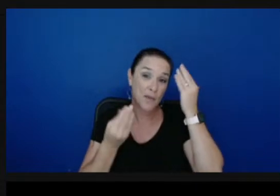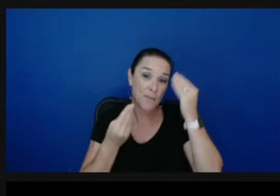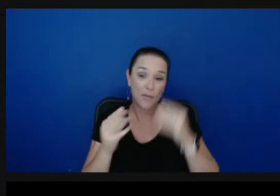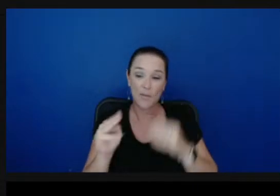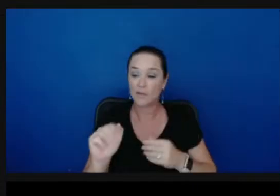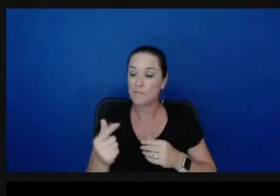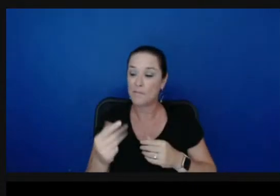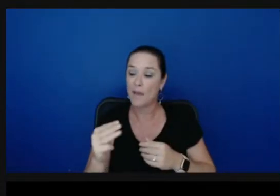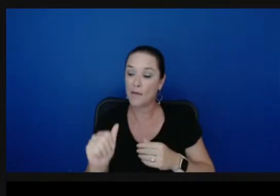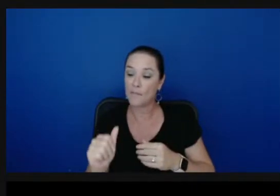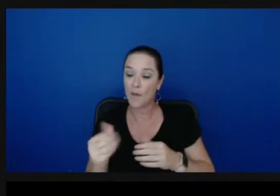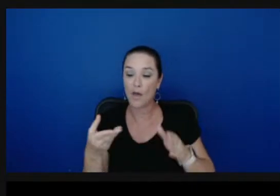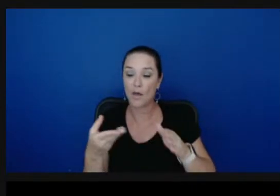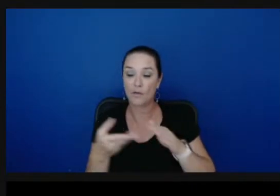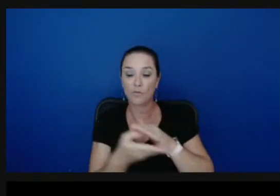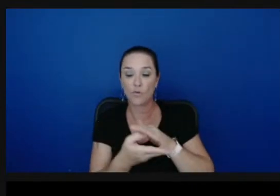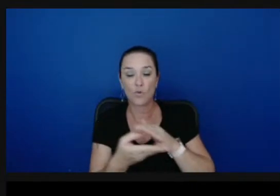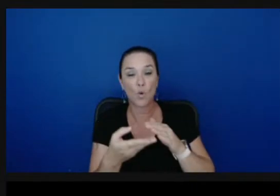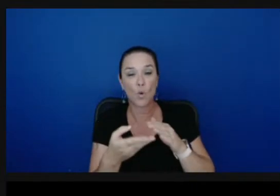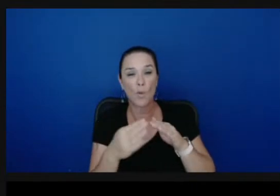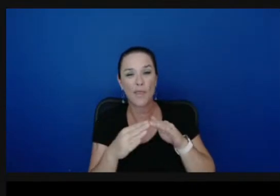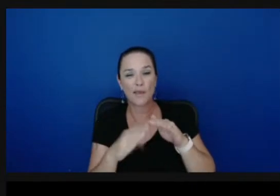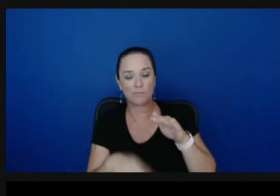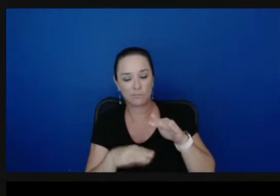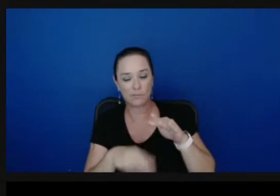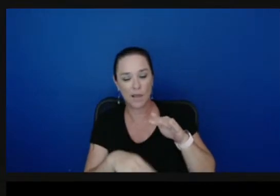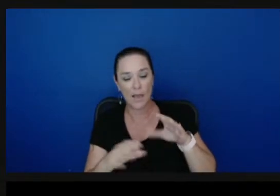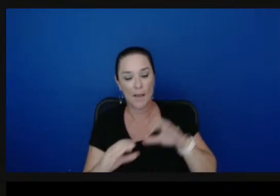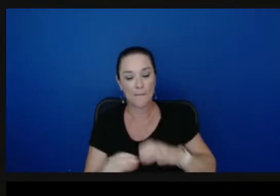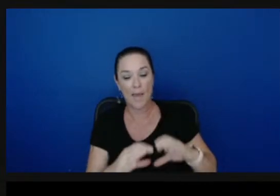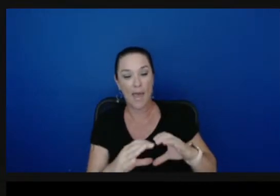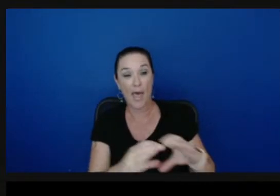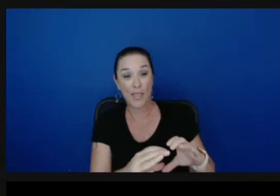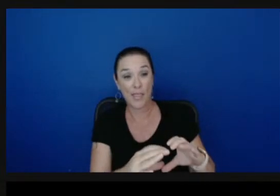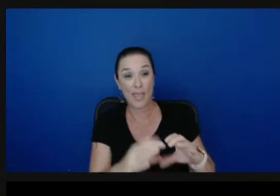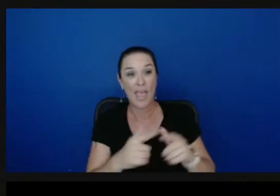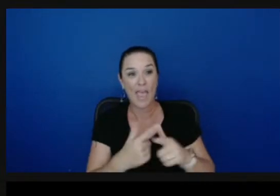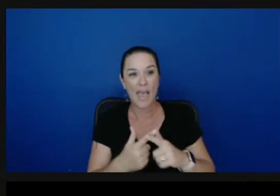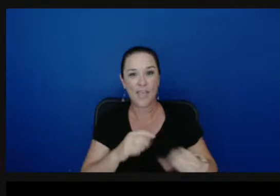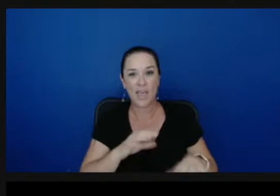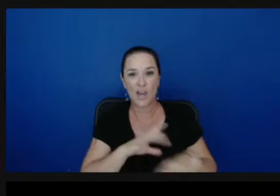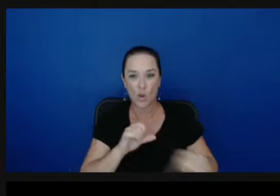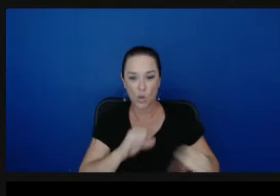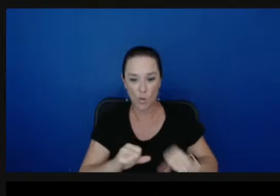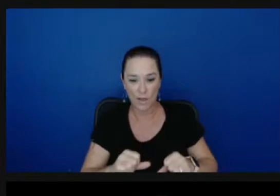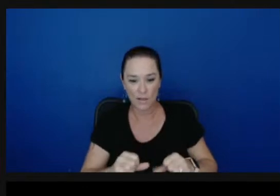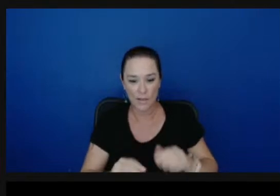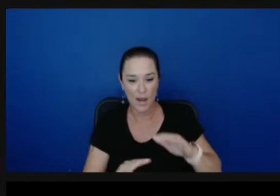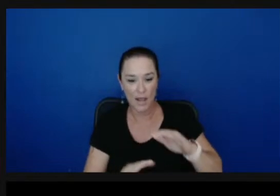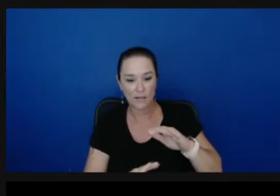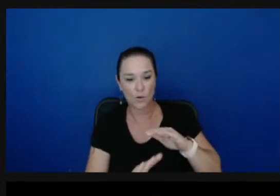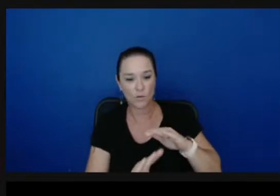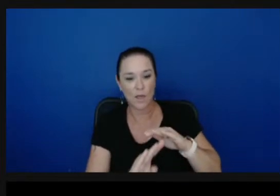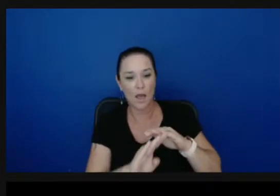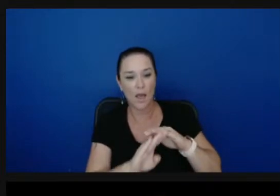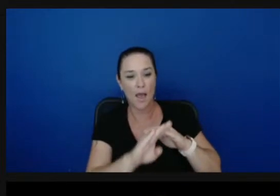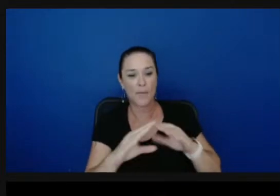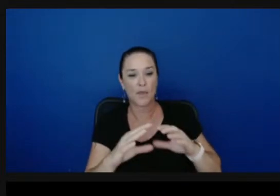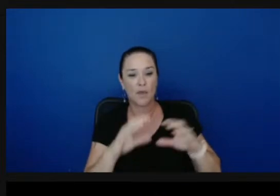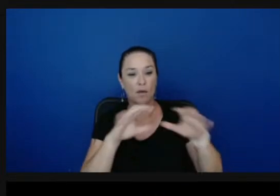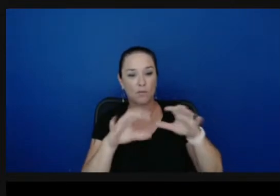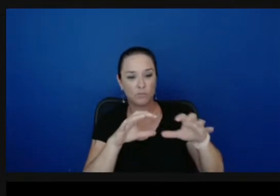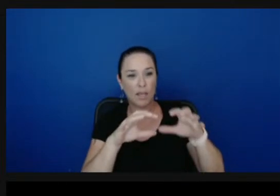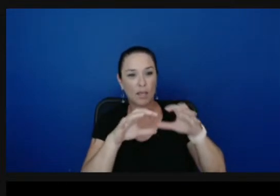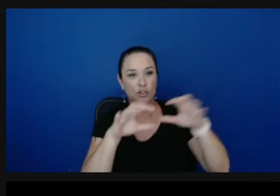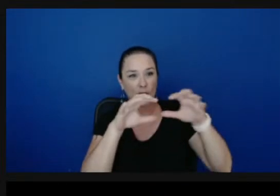deeper pathways coming up, and then it shakes, it quakes deeper down, comes to the near surface, quakes near surface, and so maybe it's